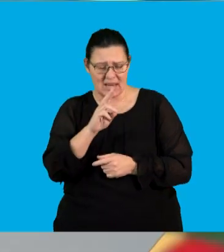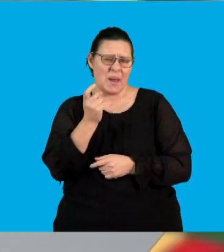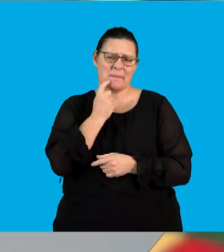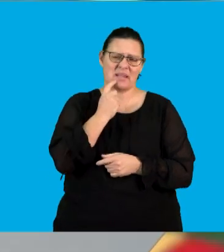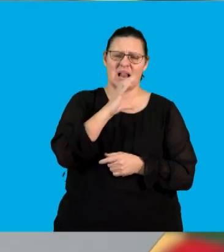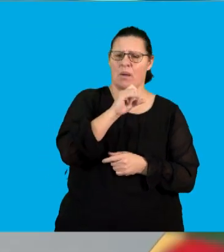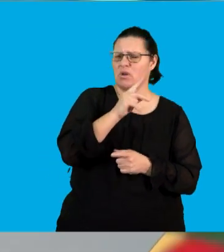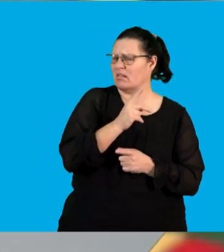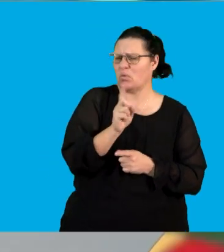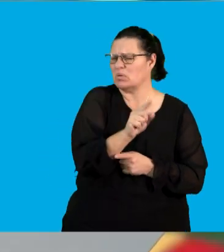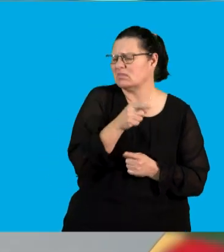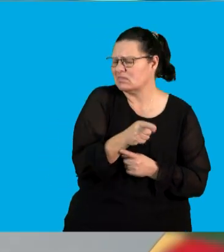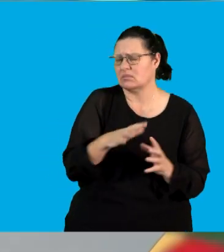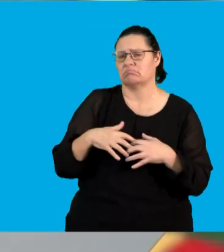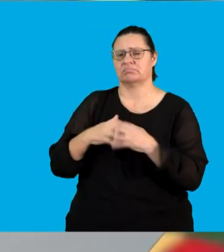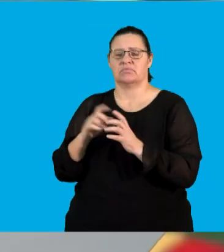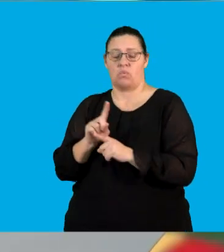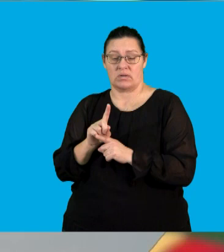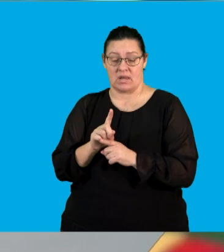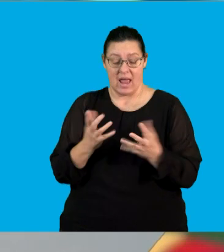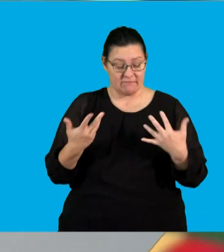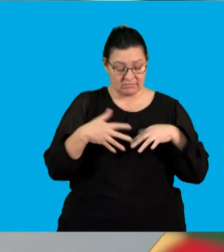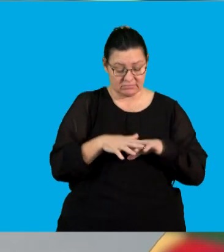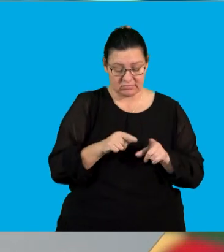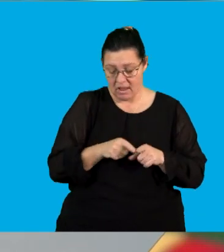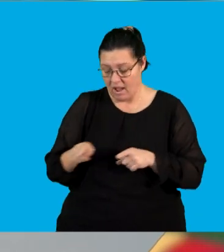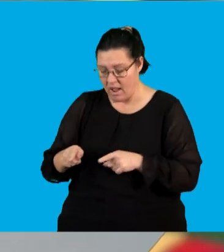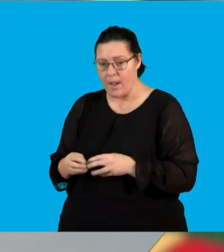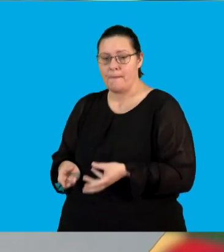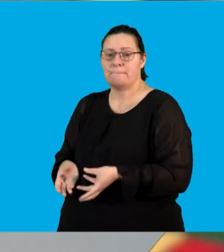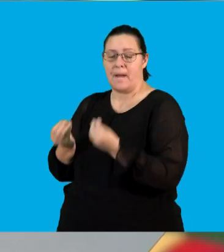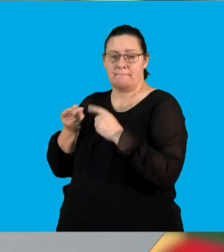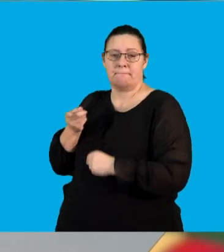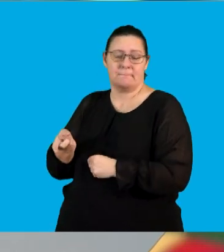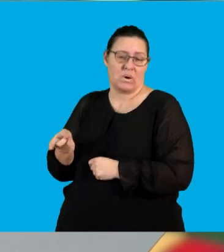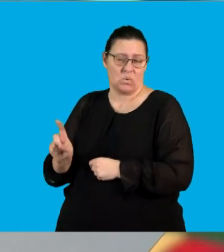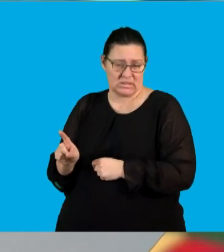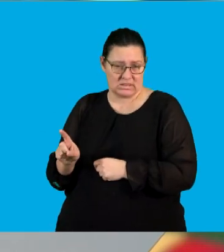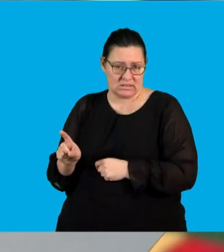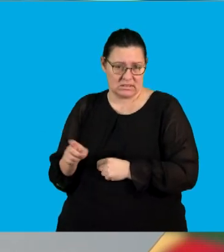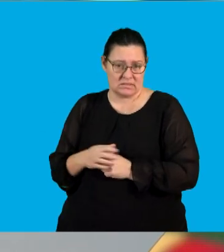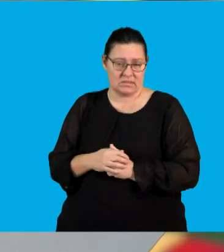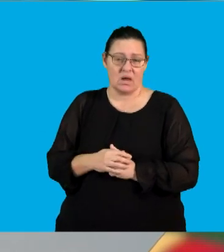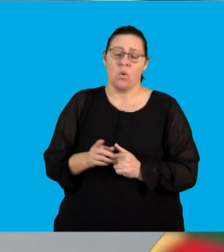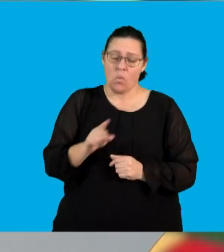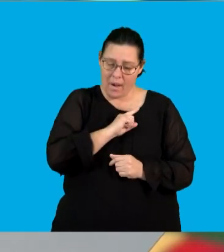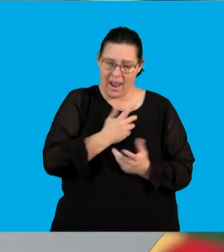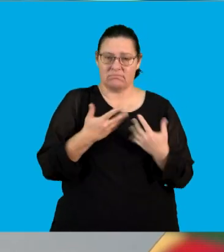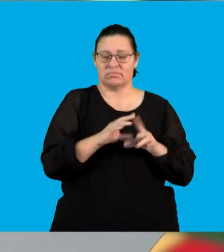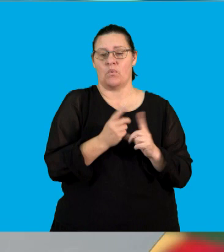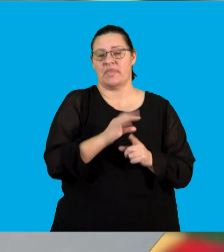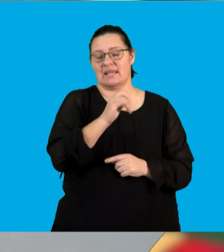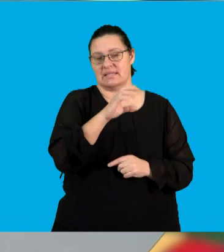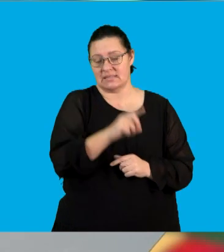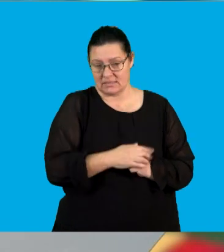carbonates are and how are they formed, and what is the product that is going to be given off when they are reacting with an acid.